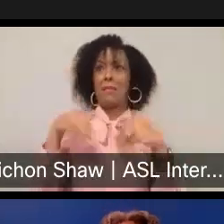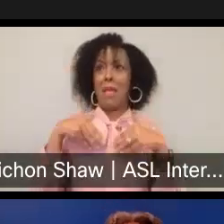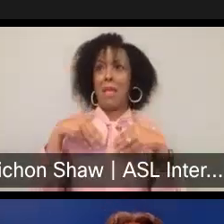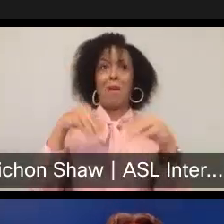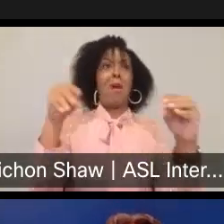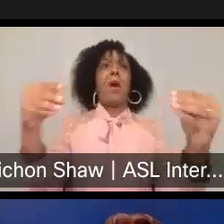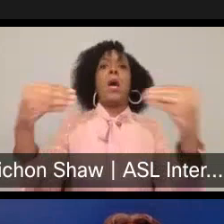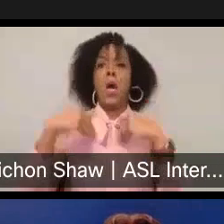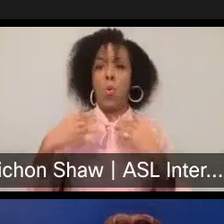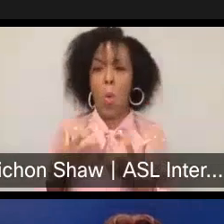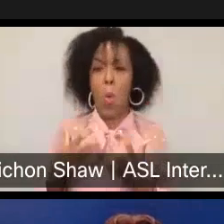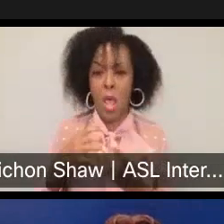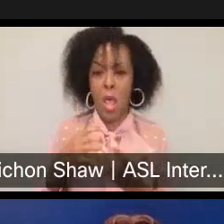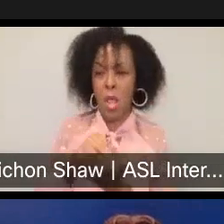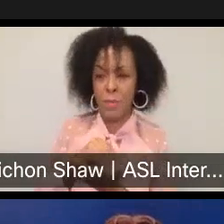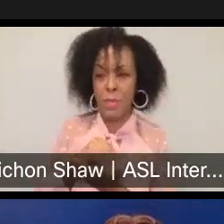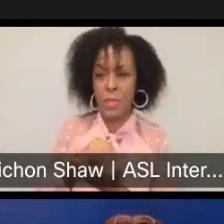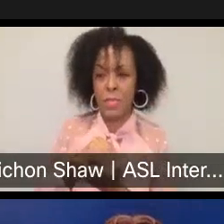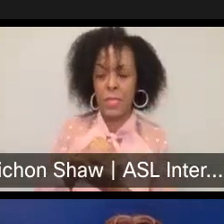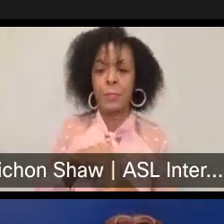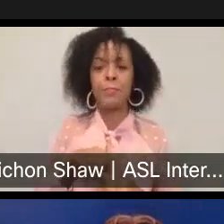I think the average person